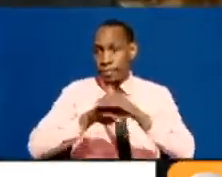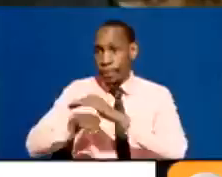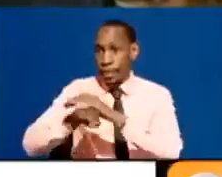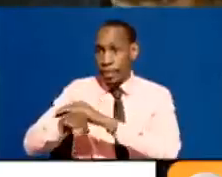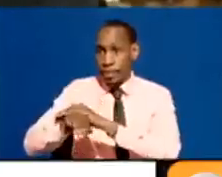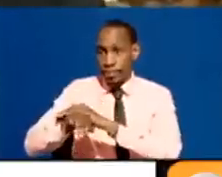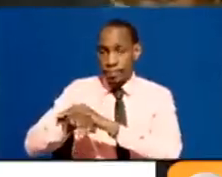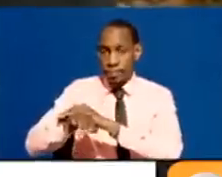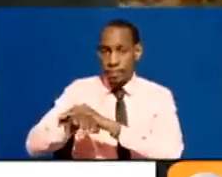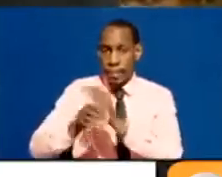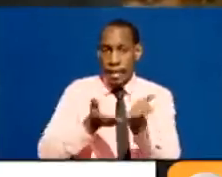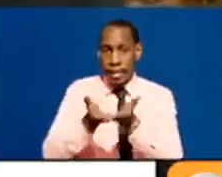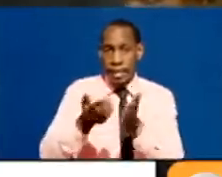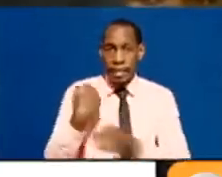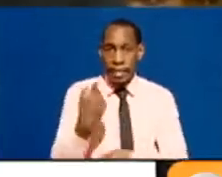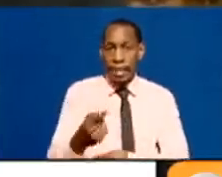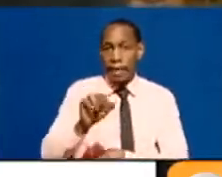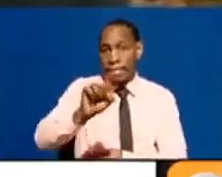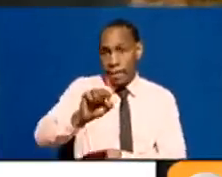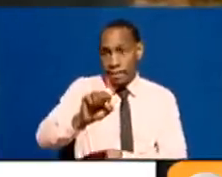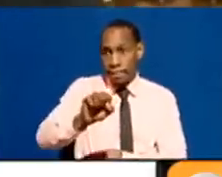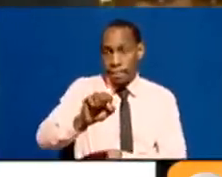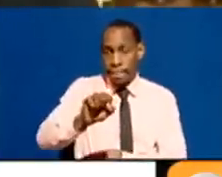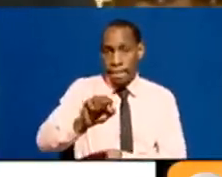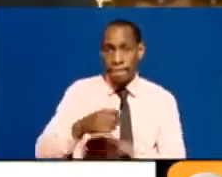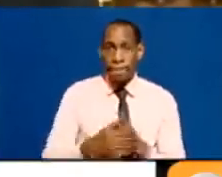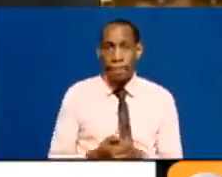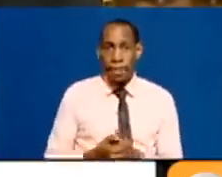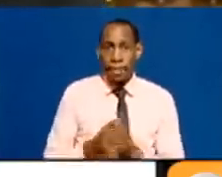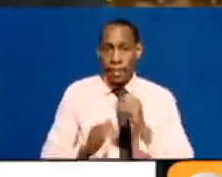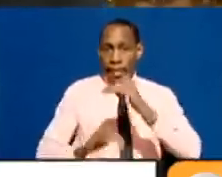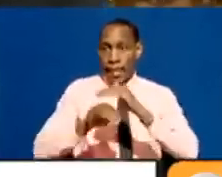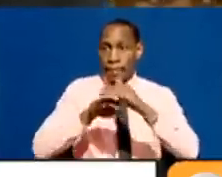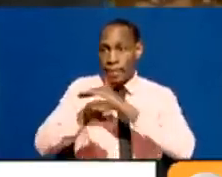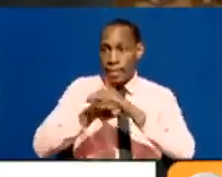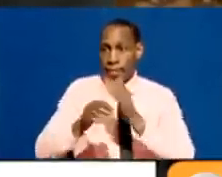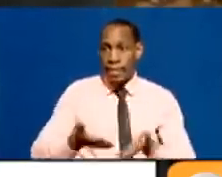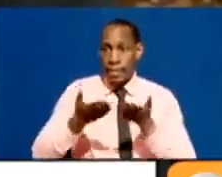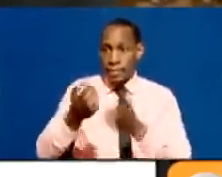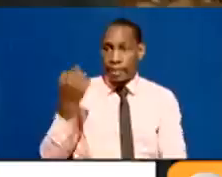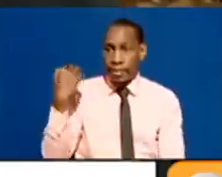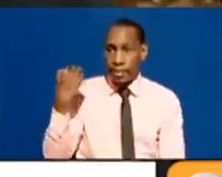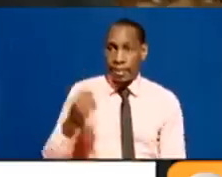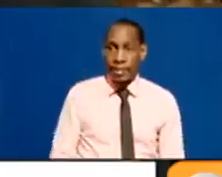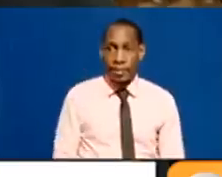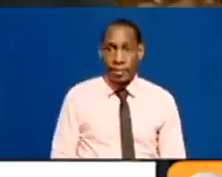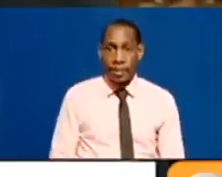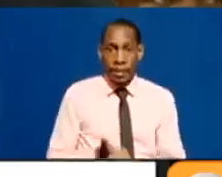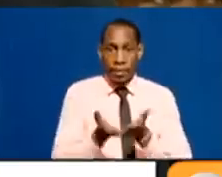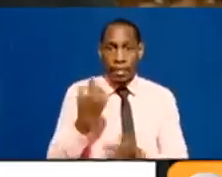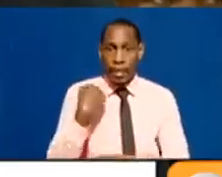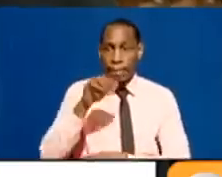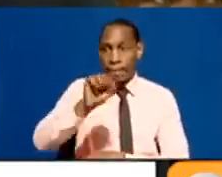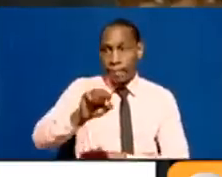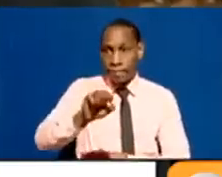to server number 5. With the limited access provided yesterday to server number